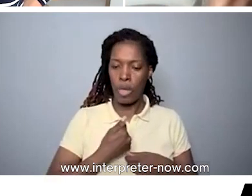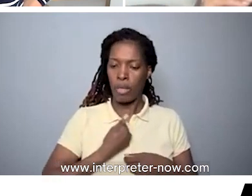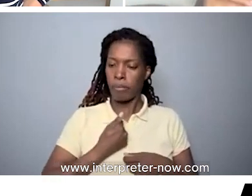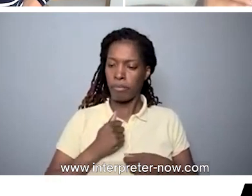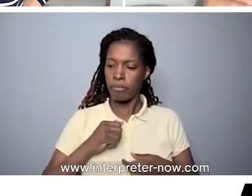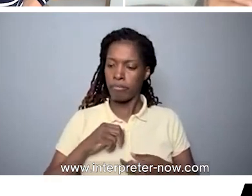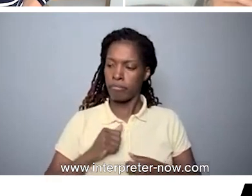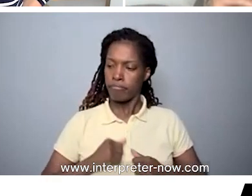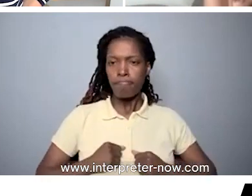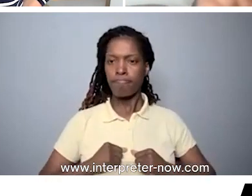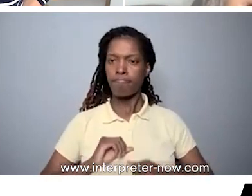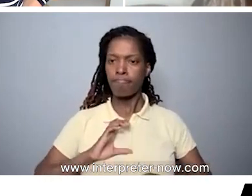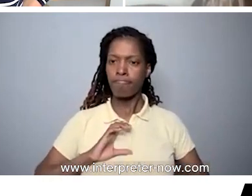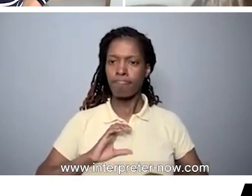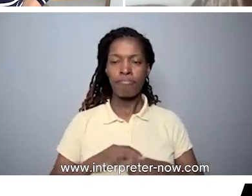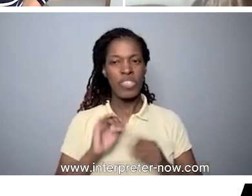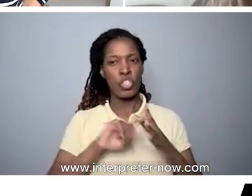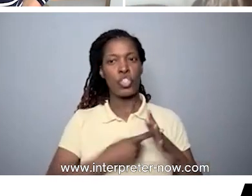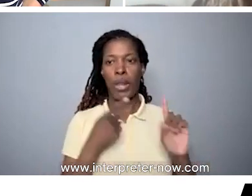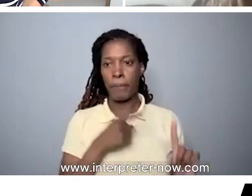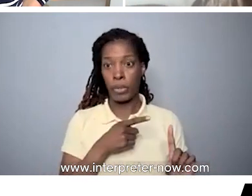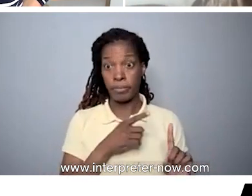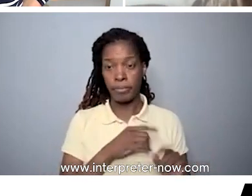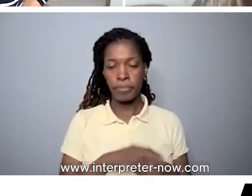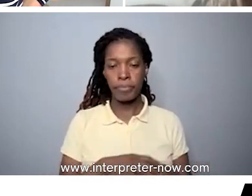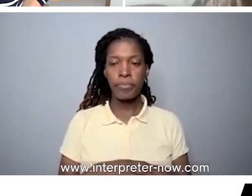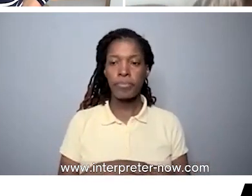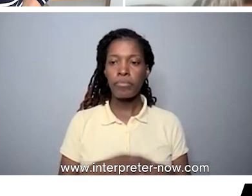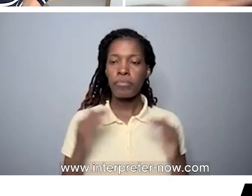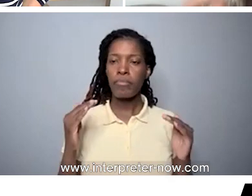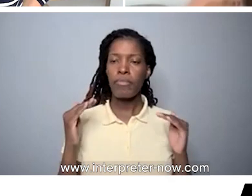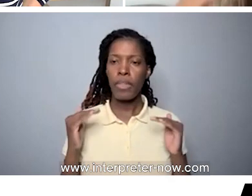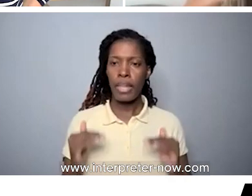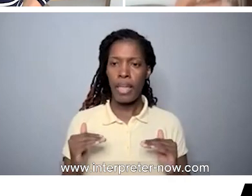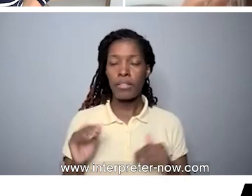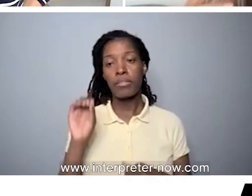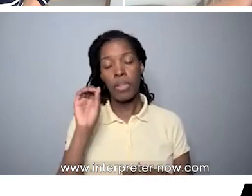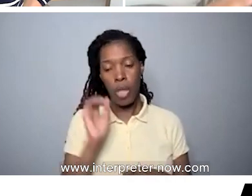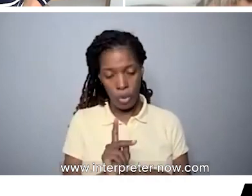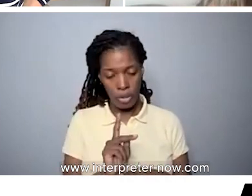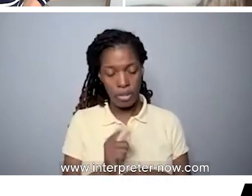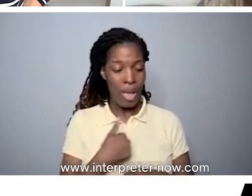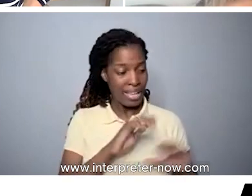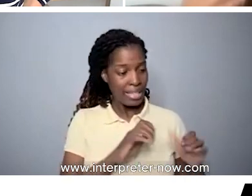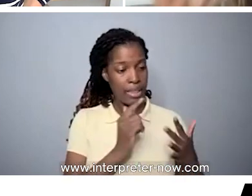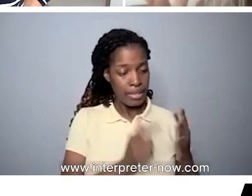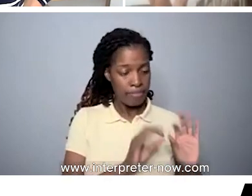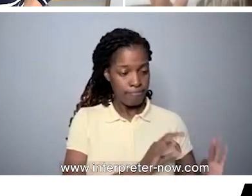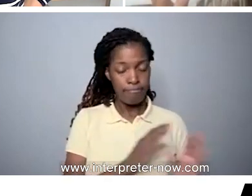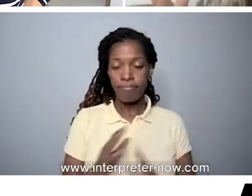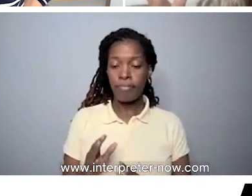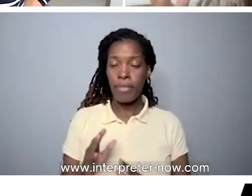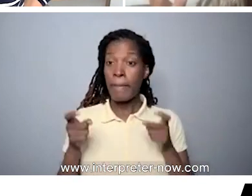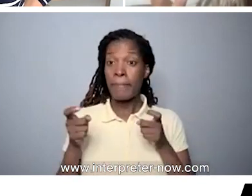is, okay, well, so if your manager isn't seeing all of these things that you are doing, is there a way that you could let